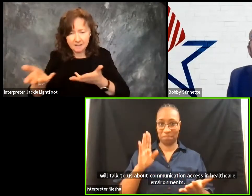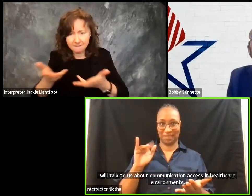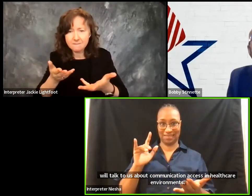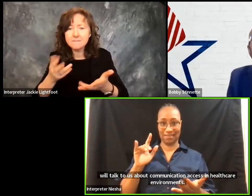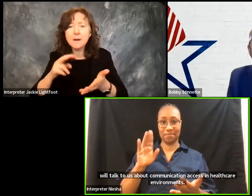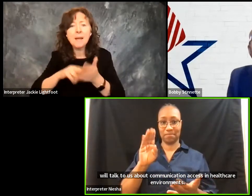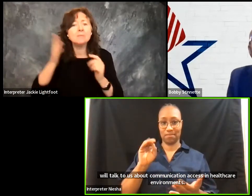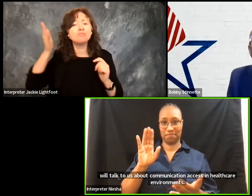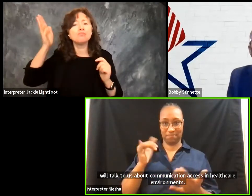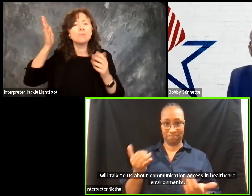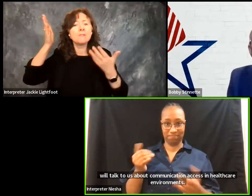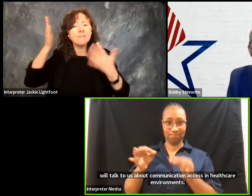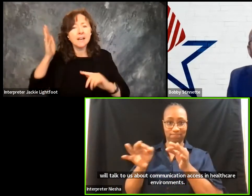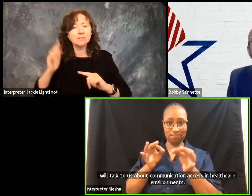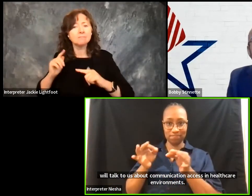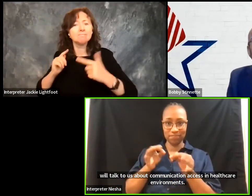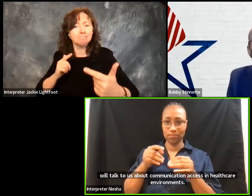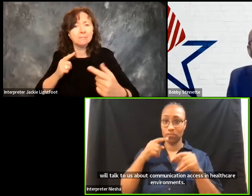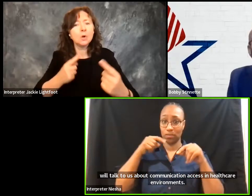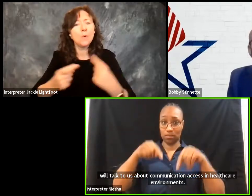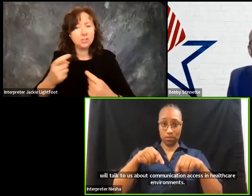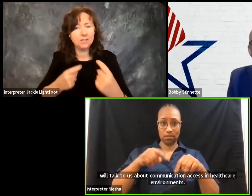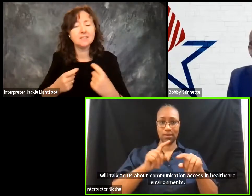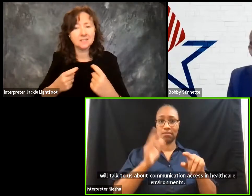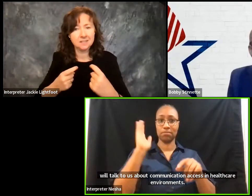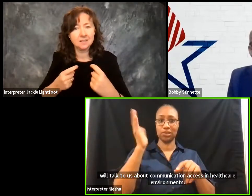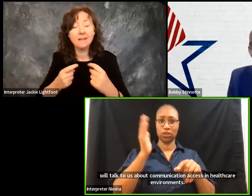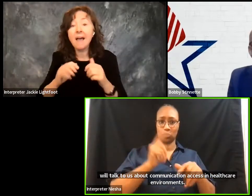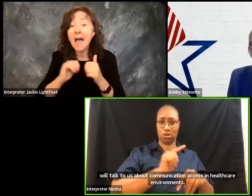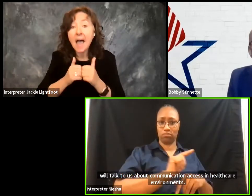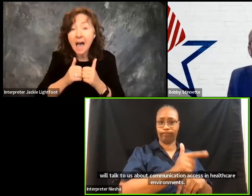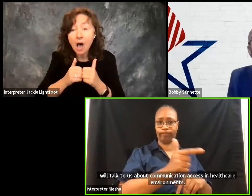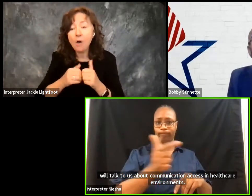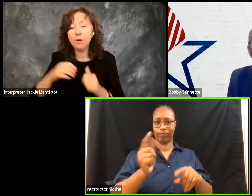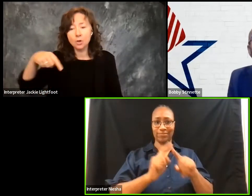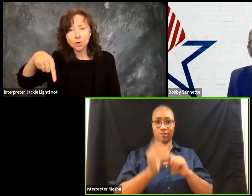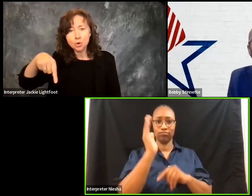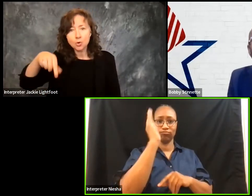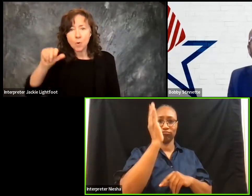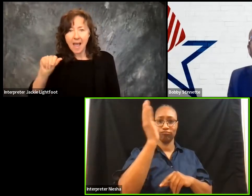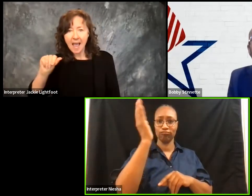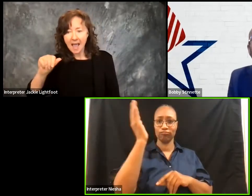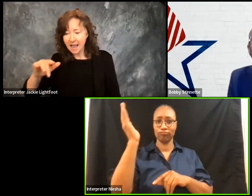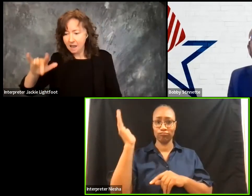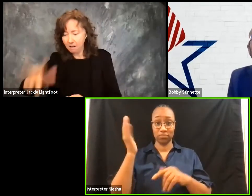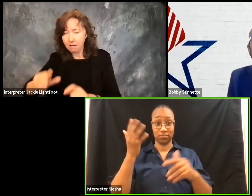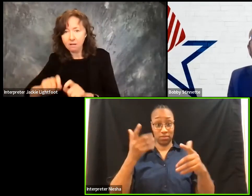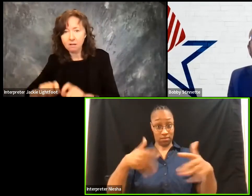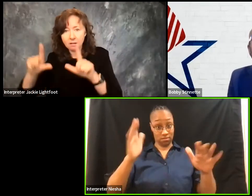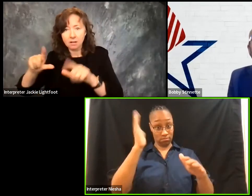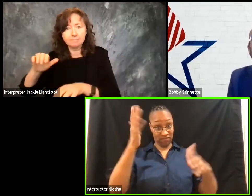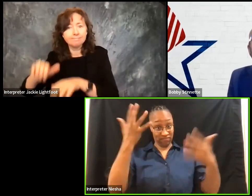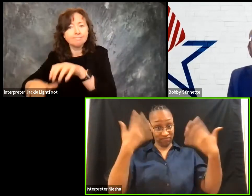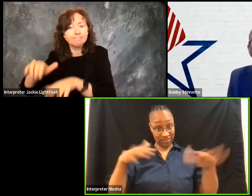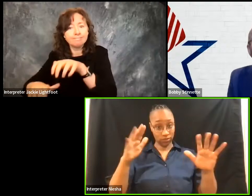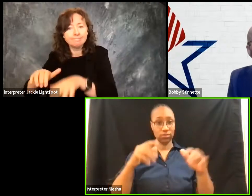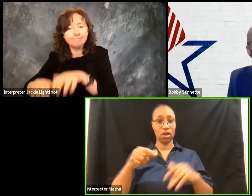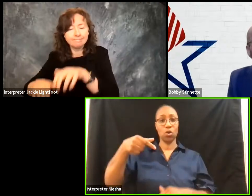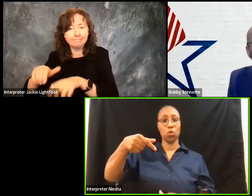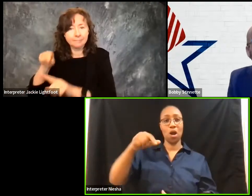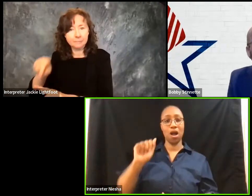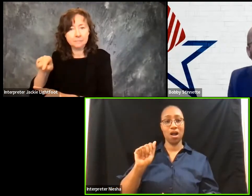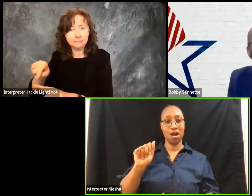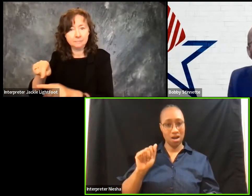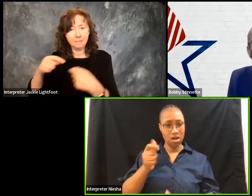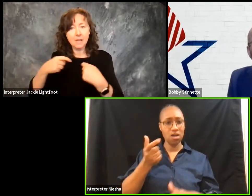taking your questions. So if you have a question, please type it into the Q&A feature on the Zoom platform. I will